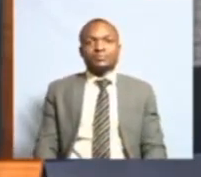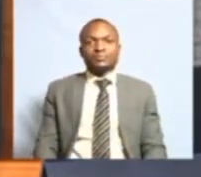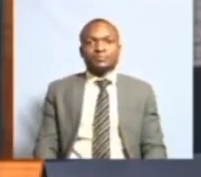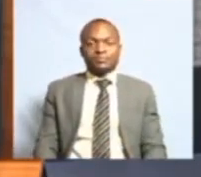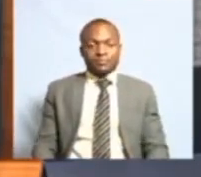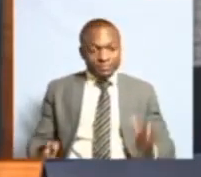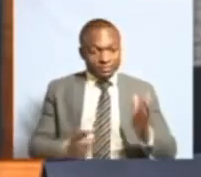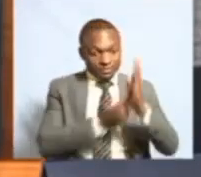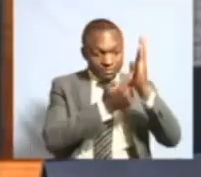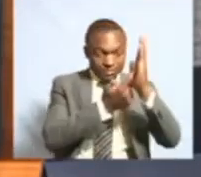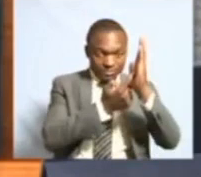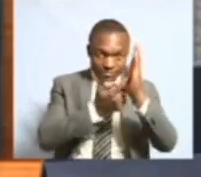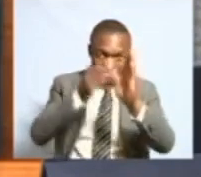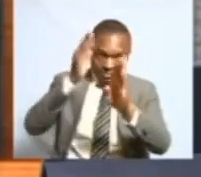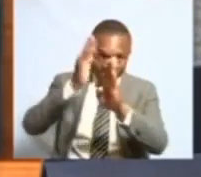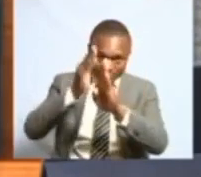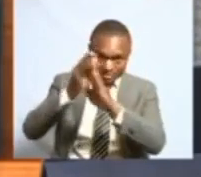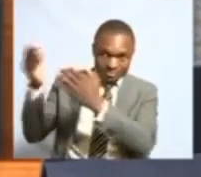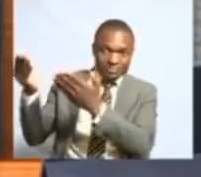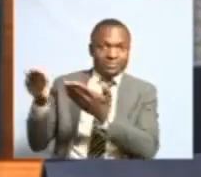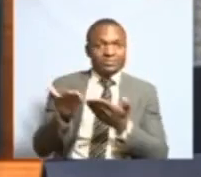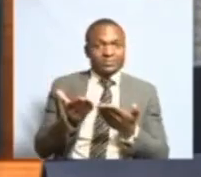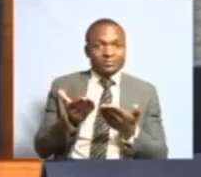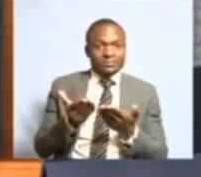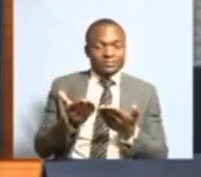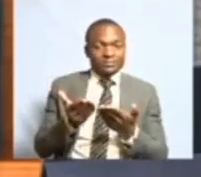The point of order that has been raised.